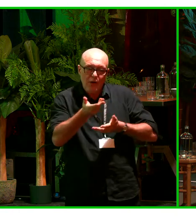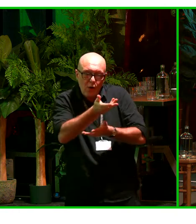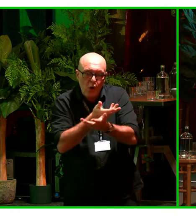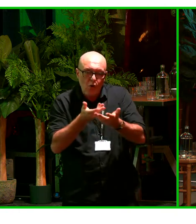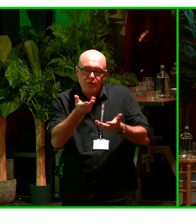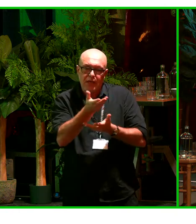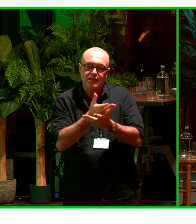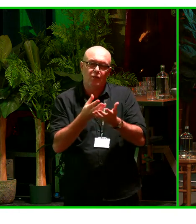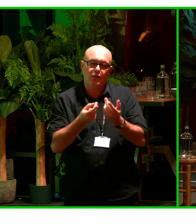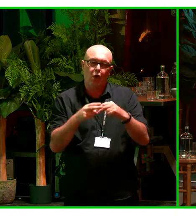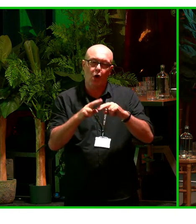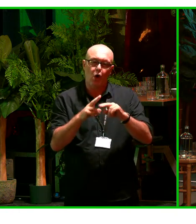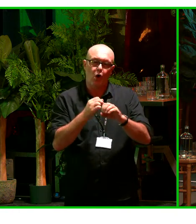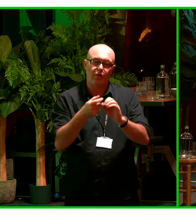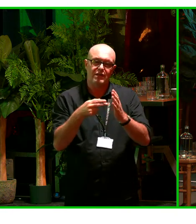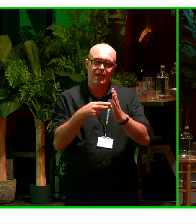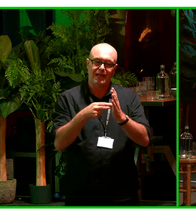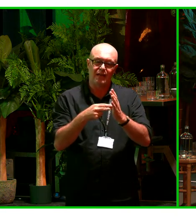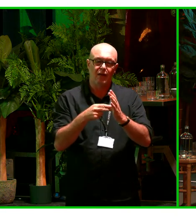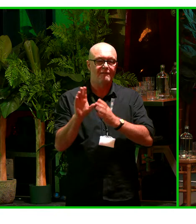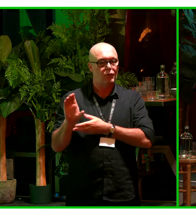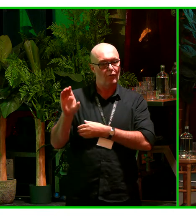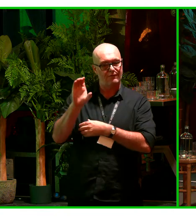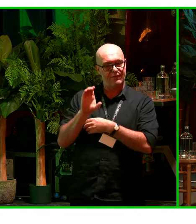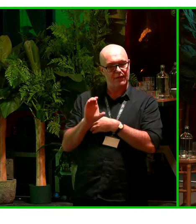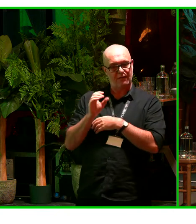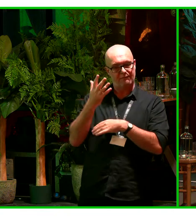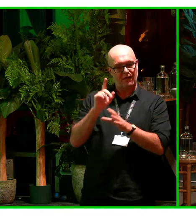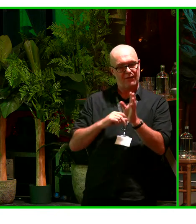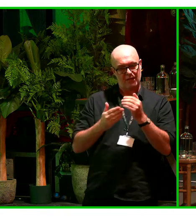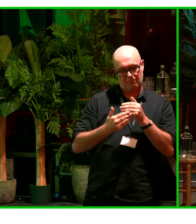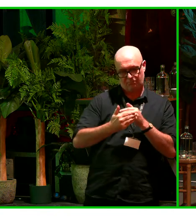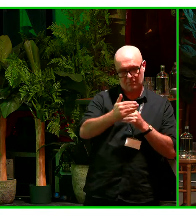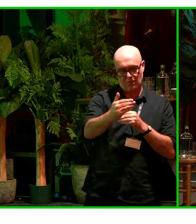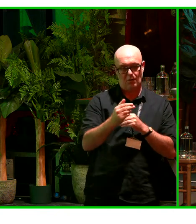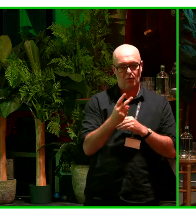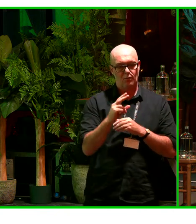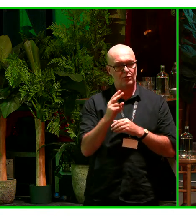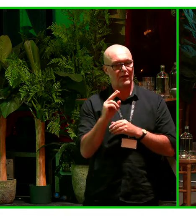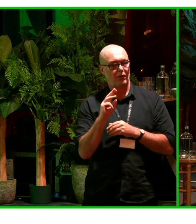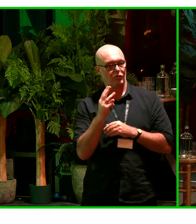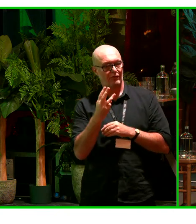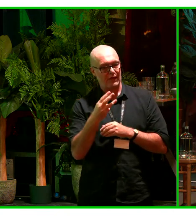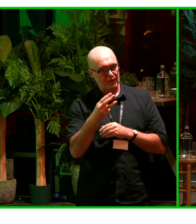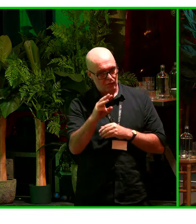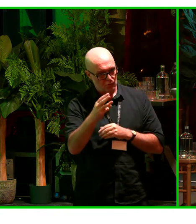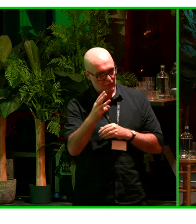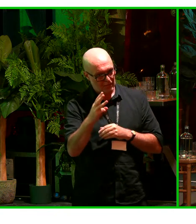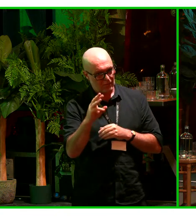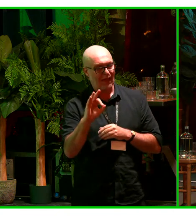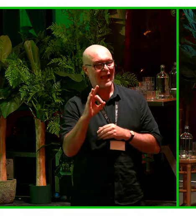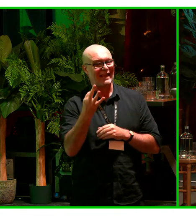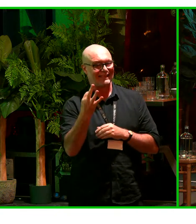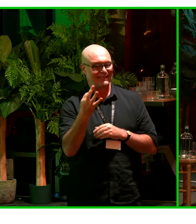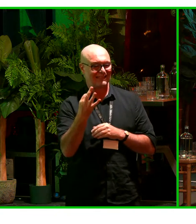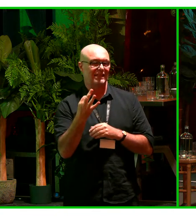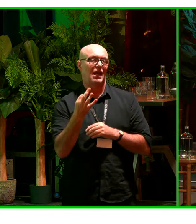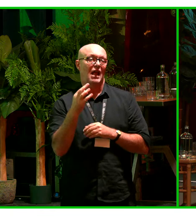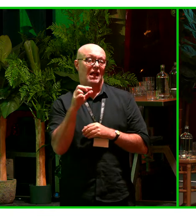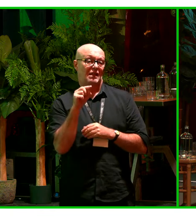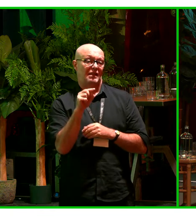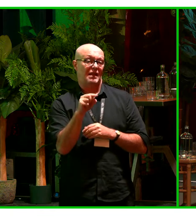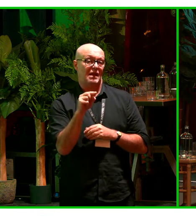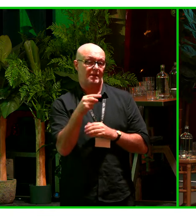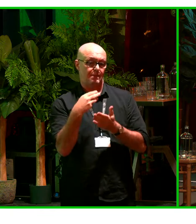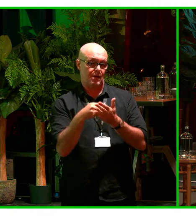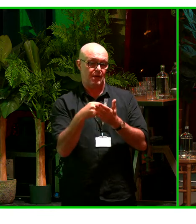for our funding for the next 5-year period between 2023 and 2028. And effectively, that's the money that we